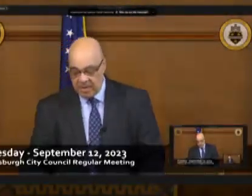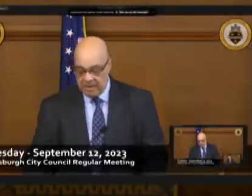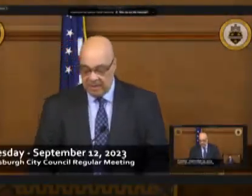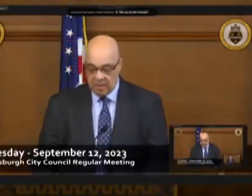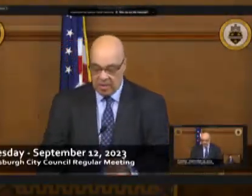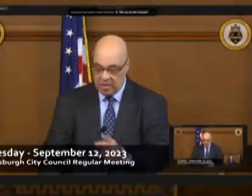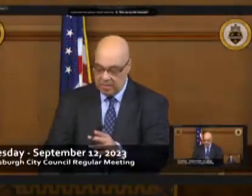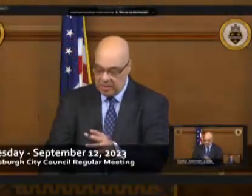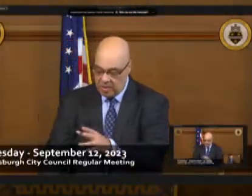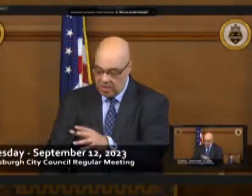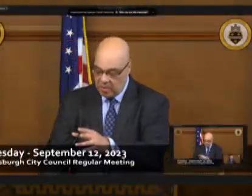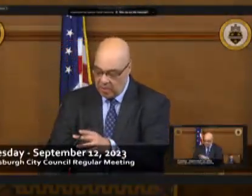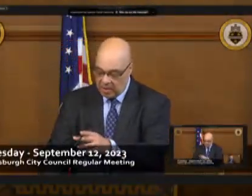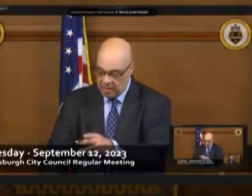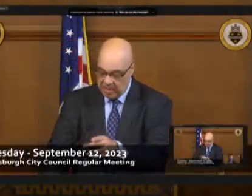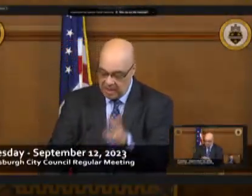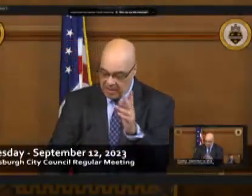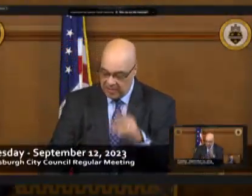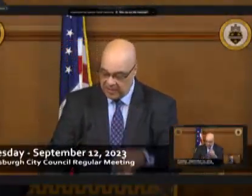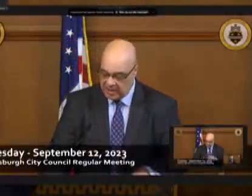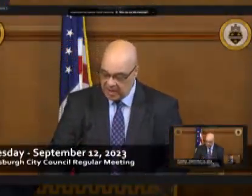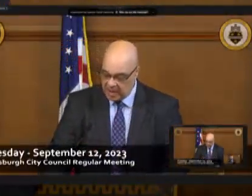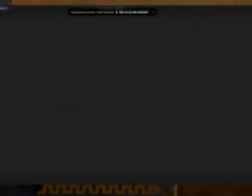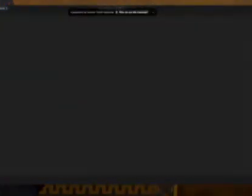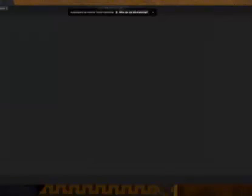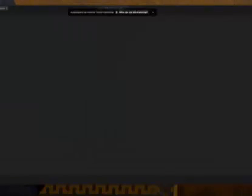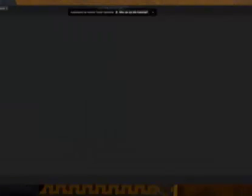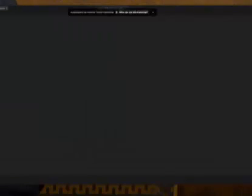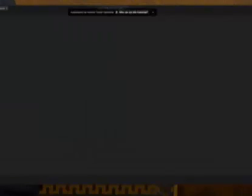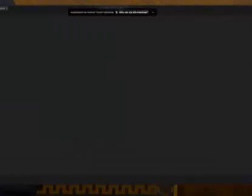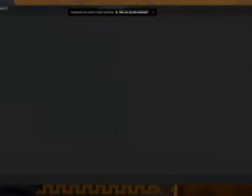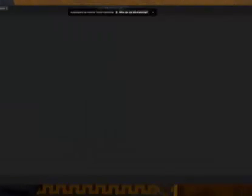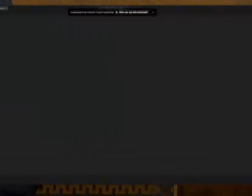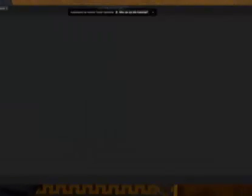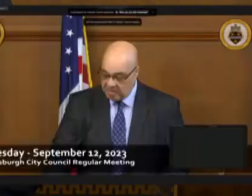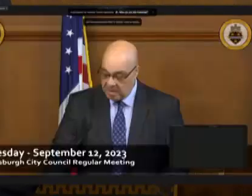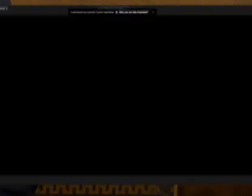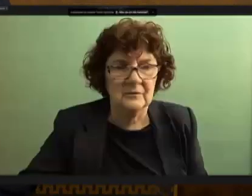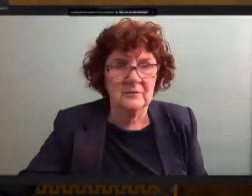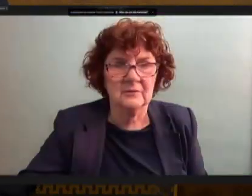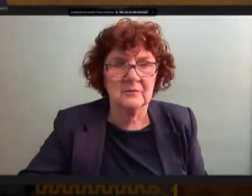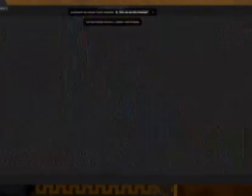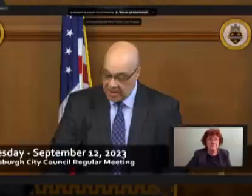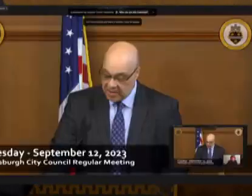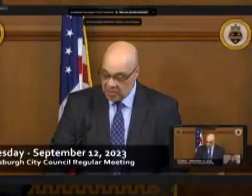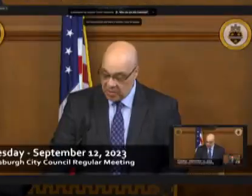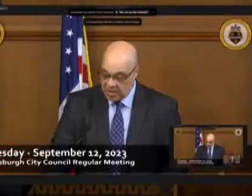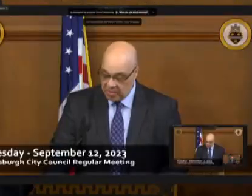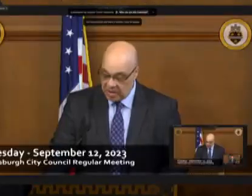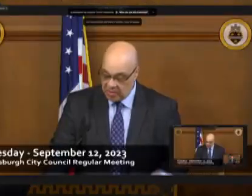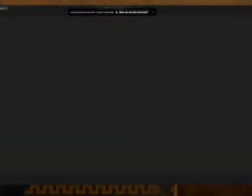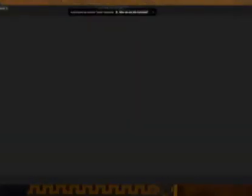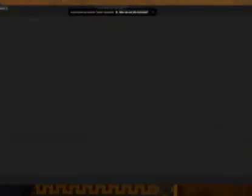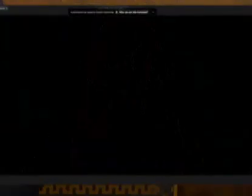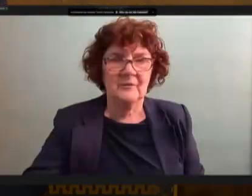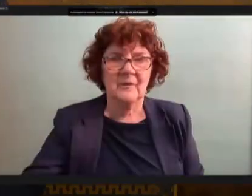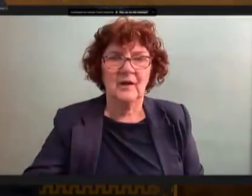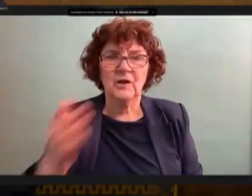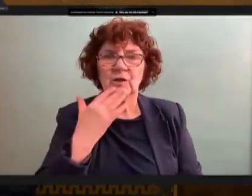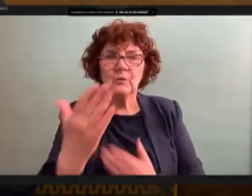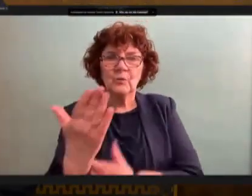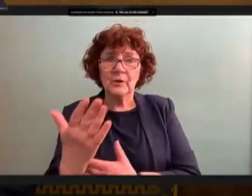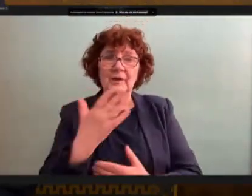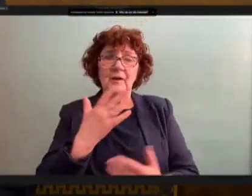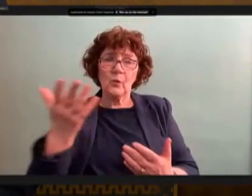Good morning and welcome to the regular meeting of City Council for Tuesday, September 12, 2023. Will the clerk please call the